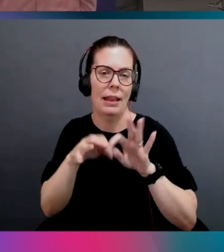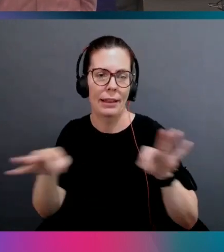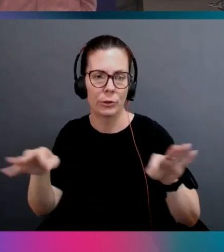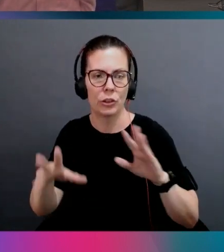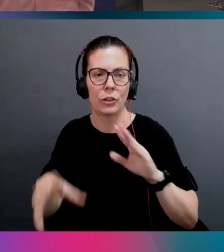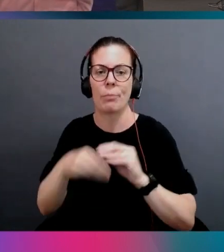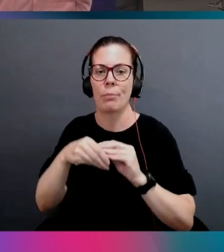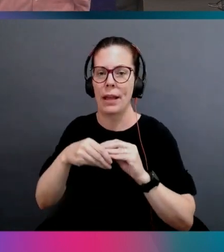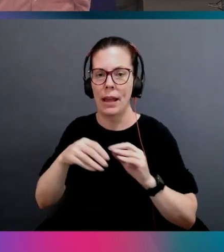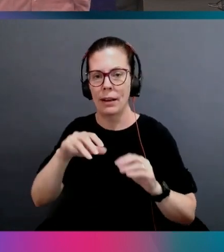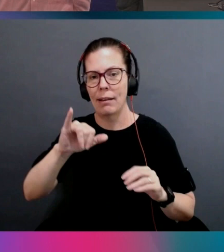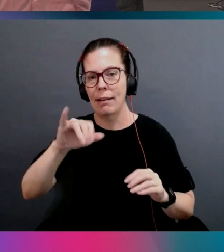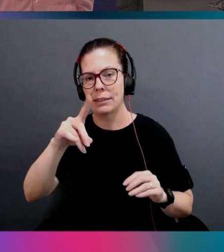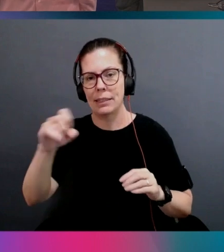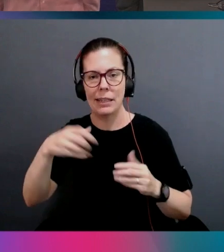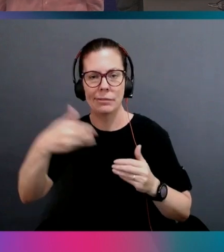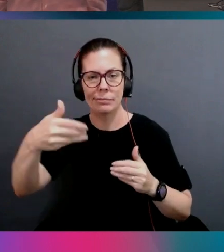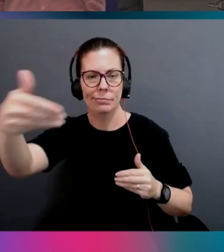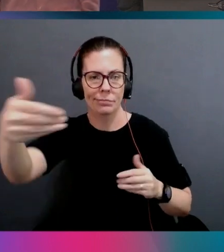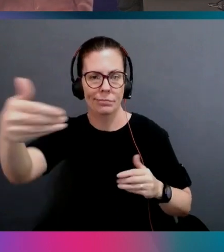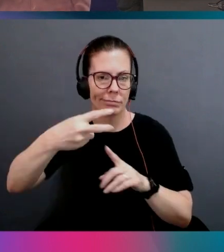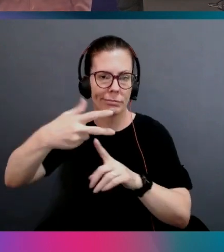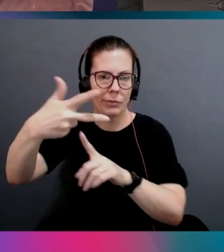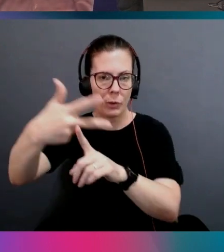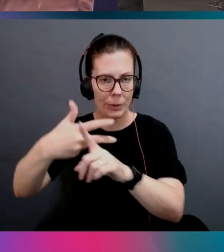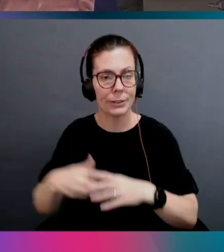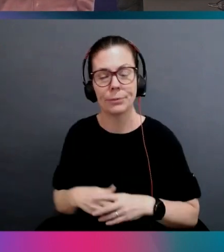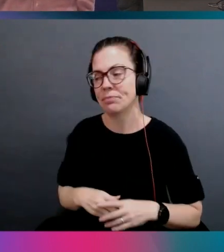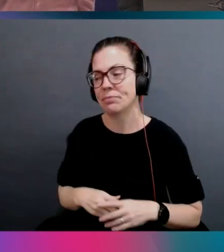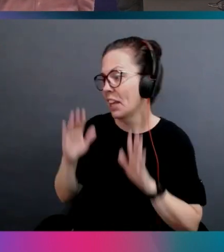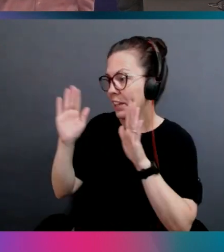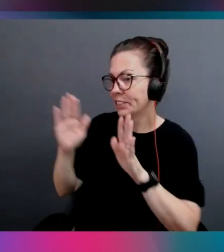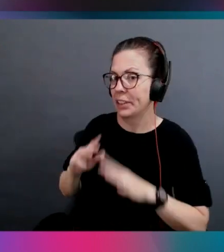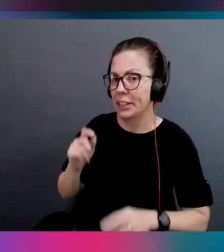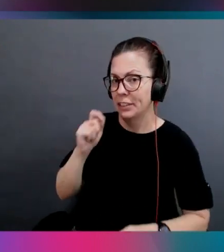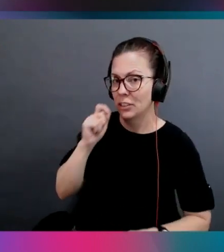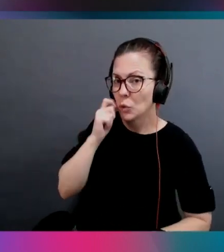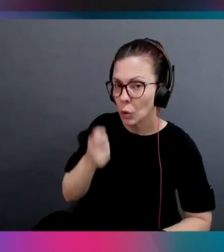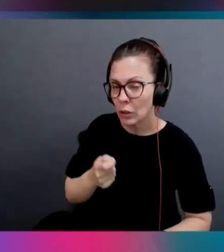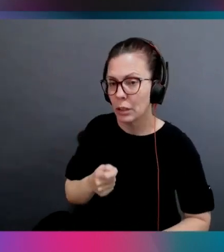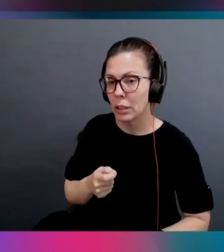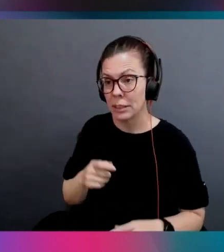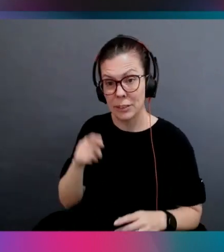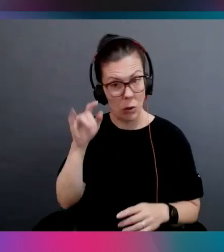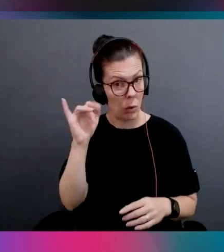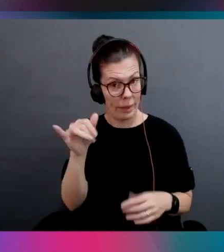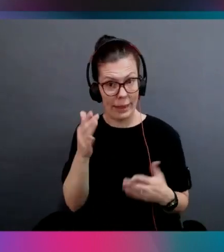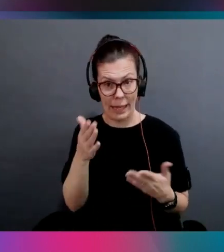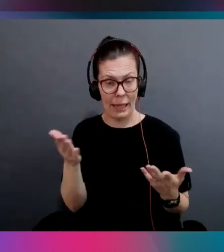coming months. Excellent. Excellent. This is awesome. Very cool. Now, is this across,